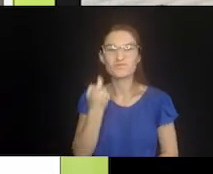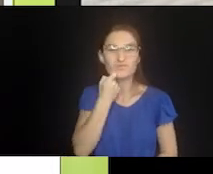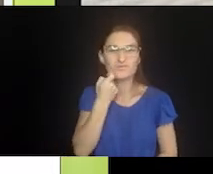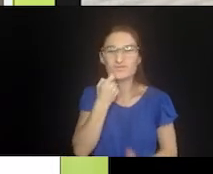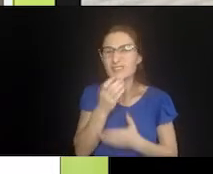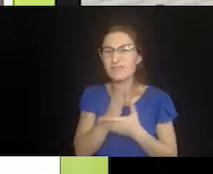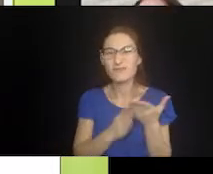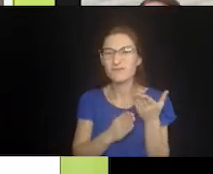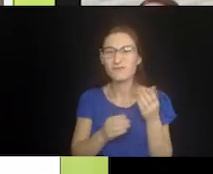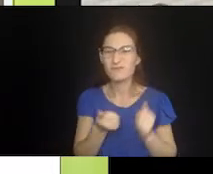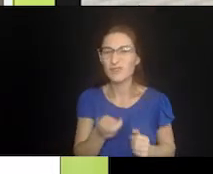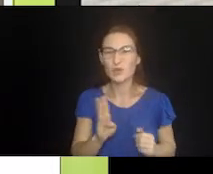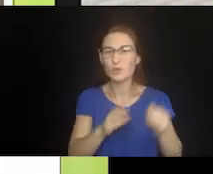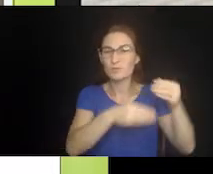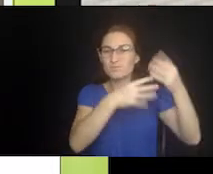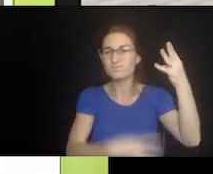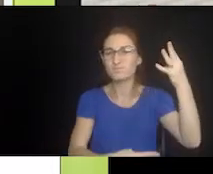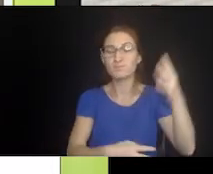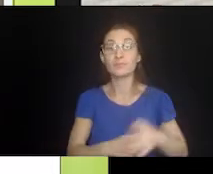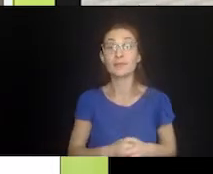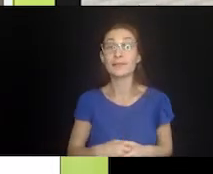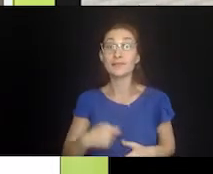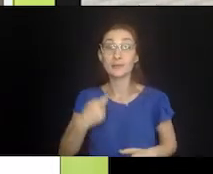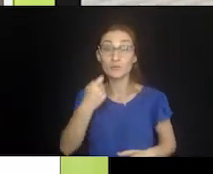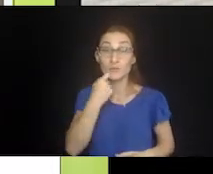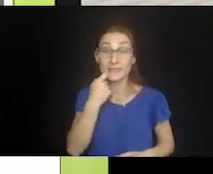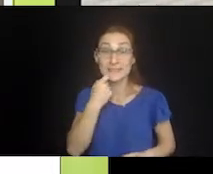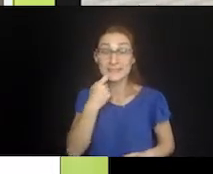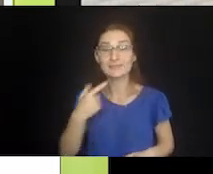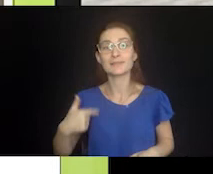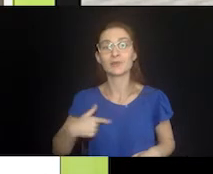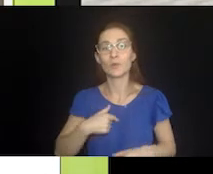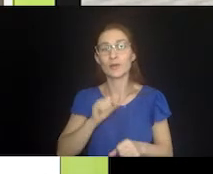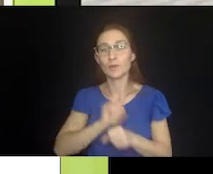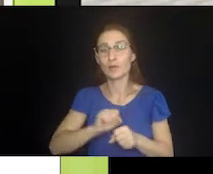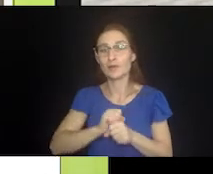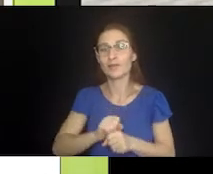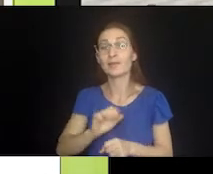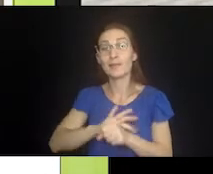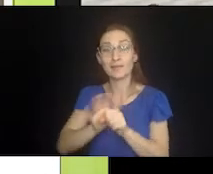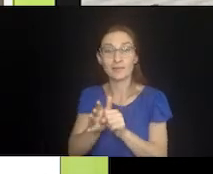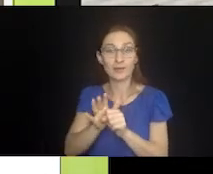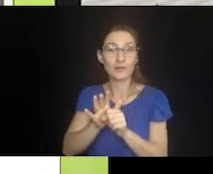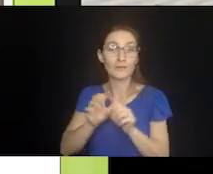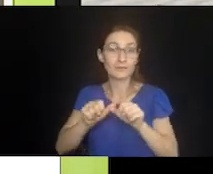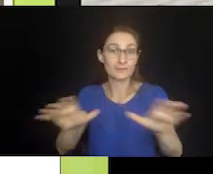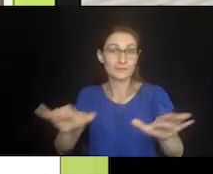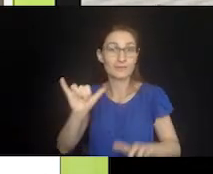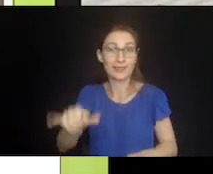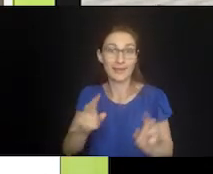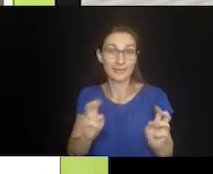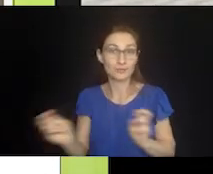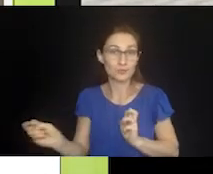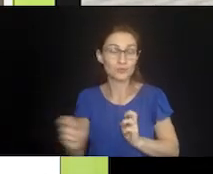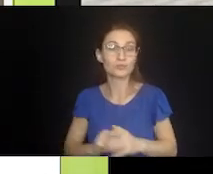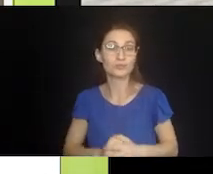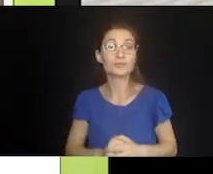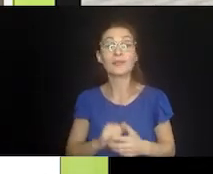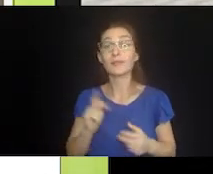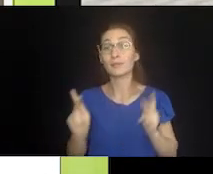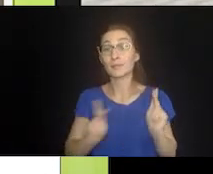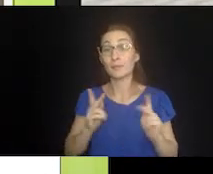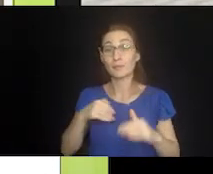are just some. Our most recent ones that we've worked on are the issues related to COVID-19